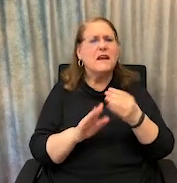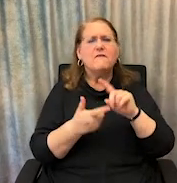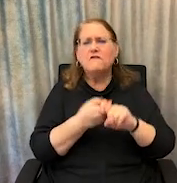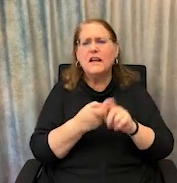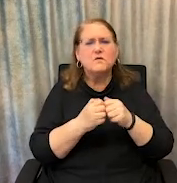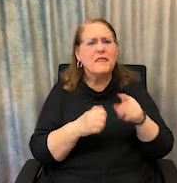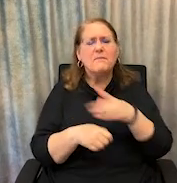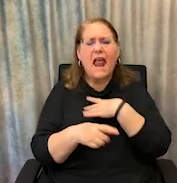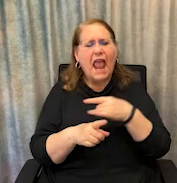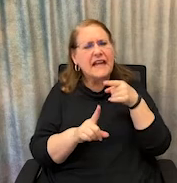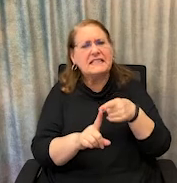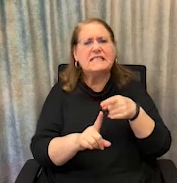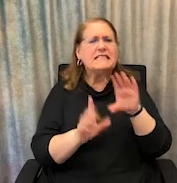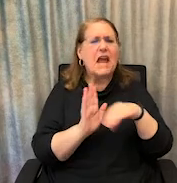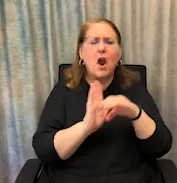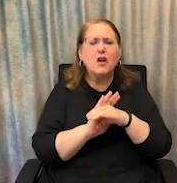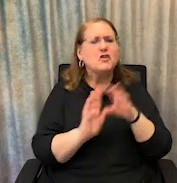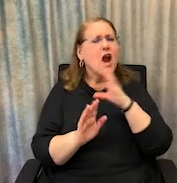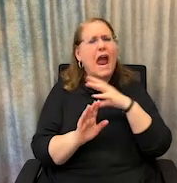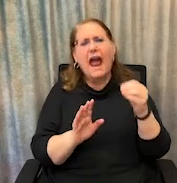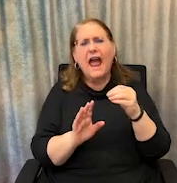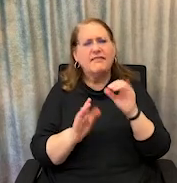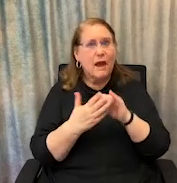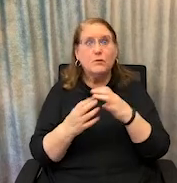his character, and this was crucial. And then when they